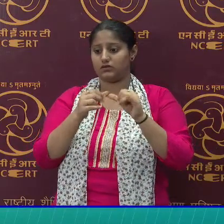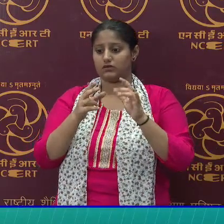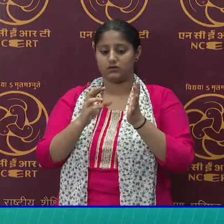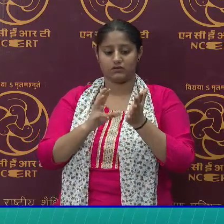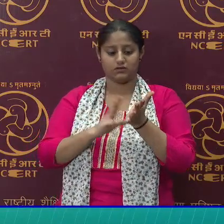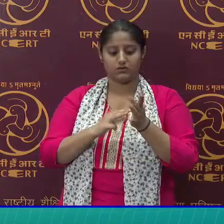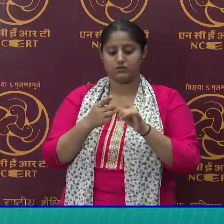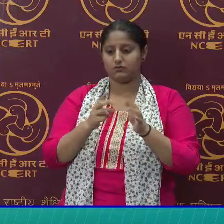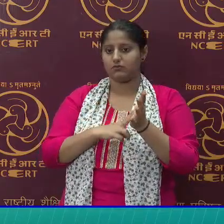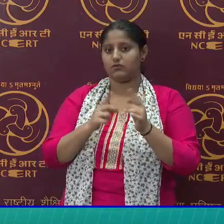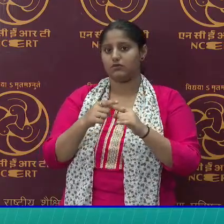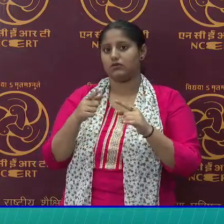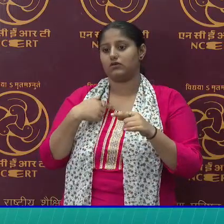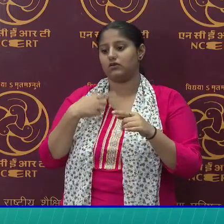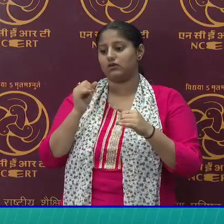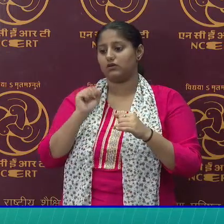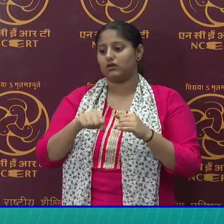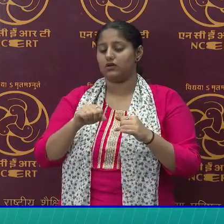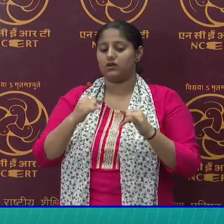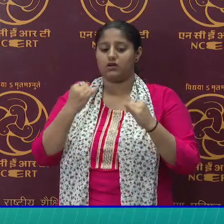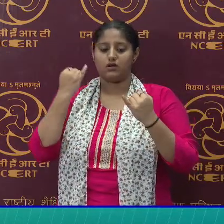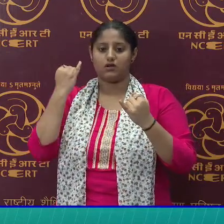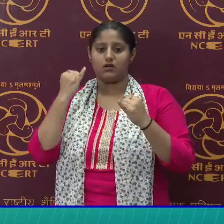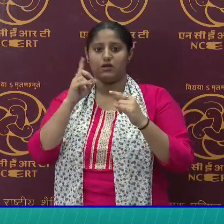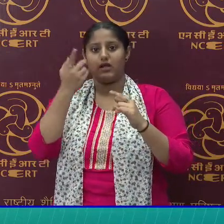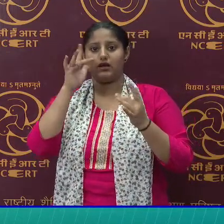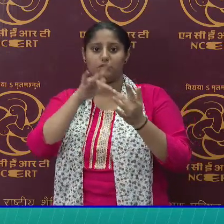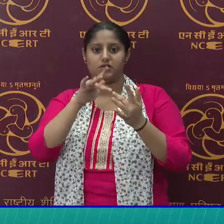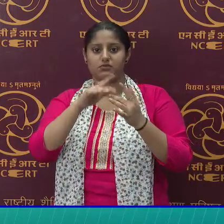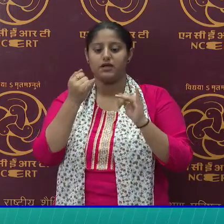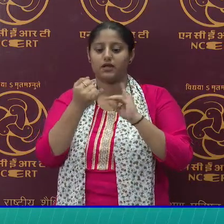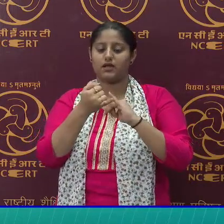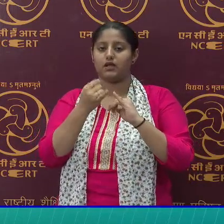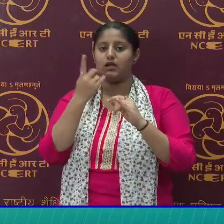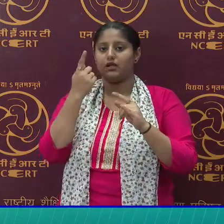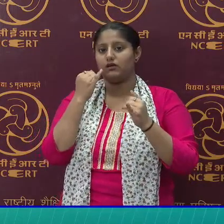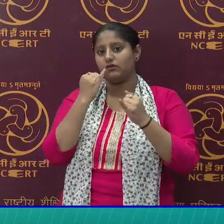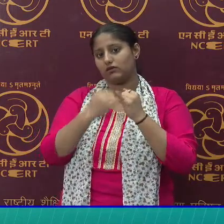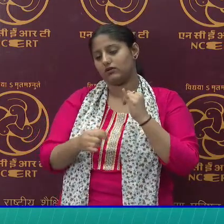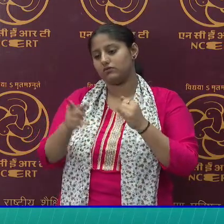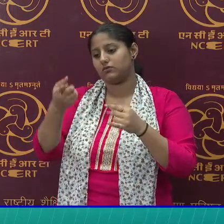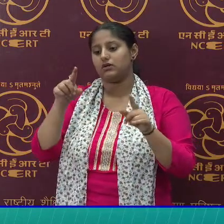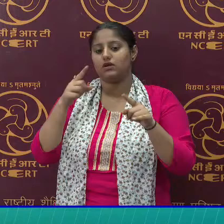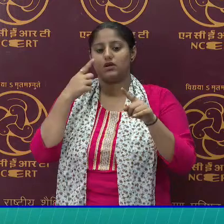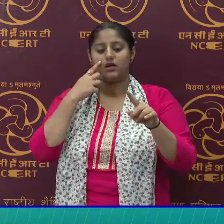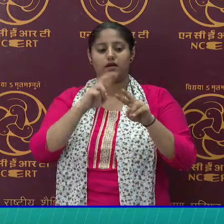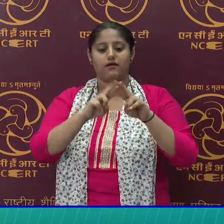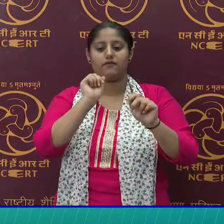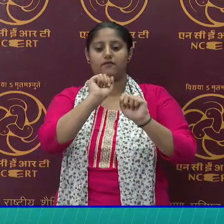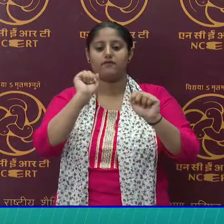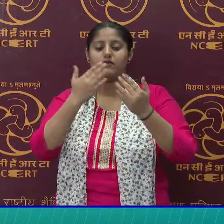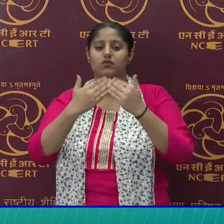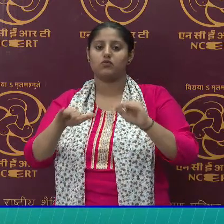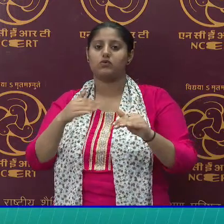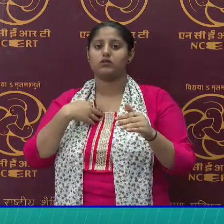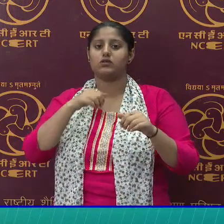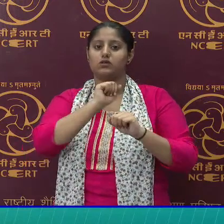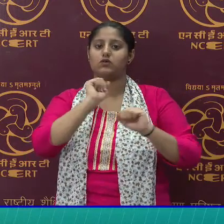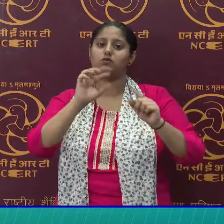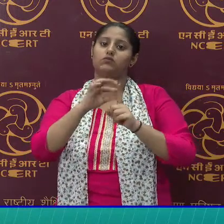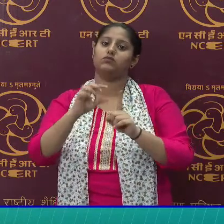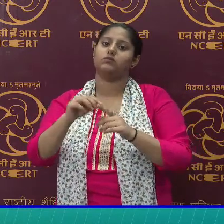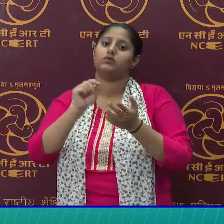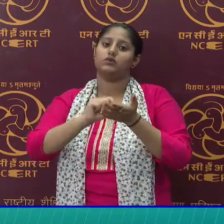of the book and one at the end. So when the child has completed 2 units and comes across